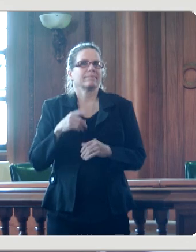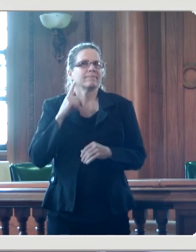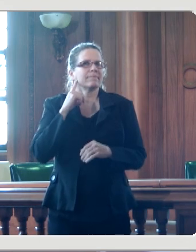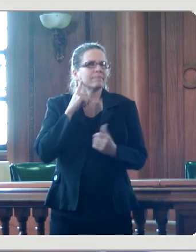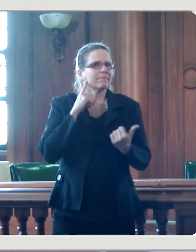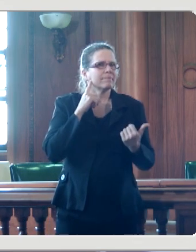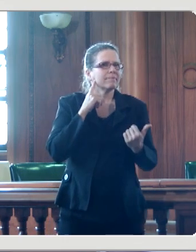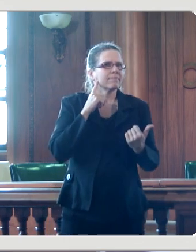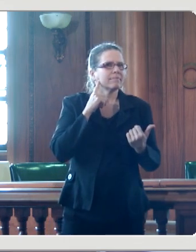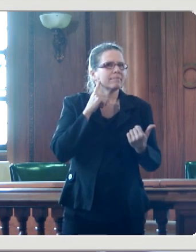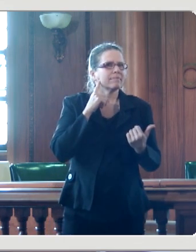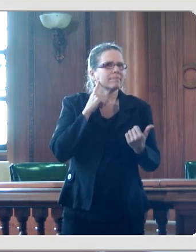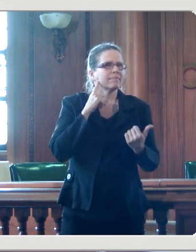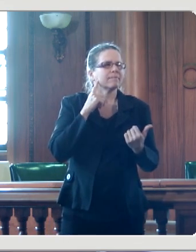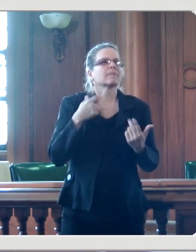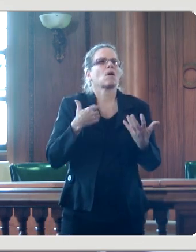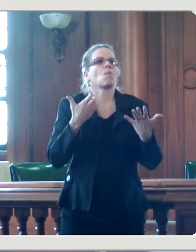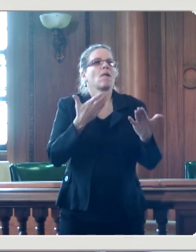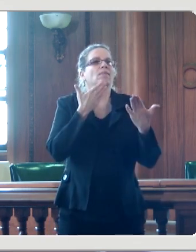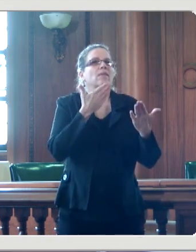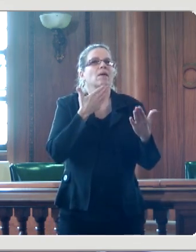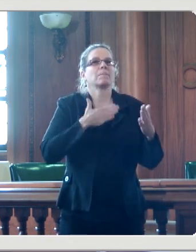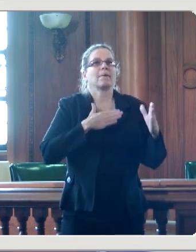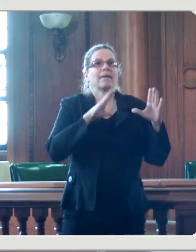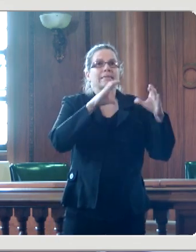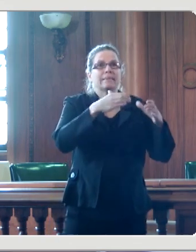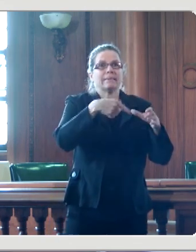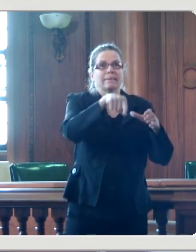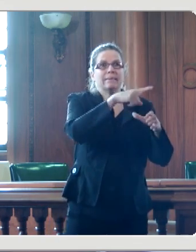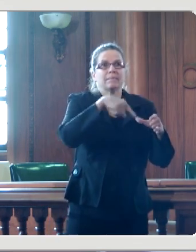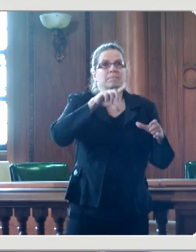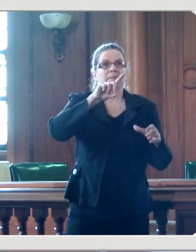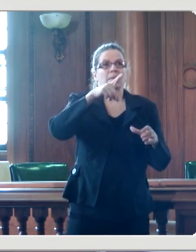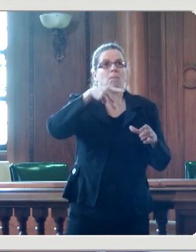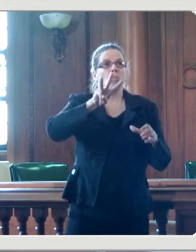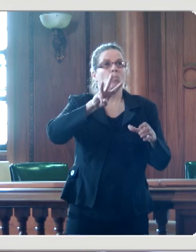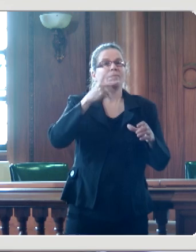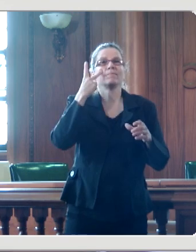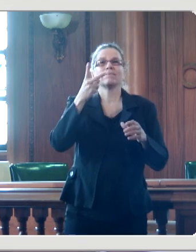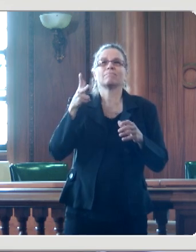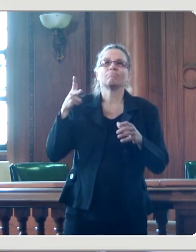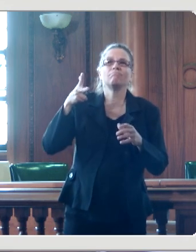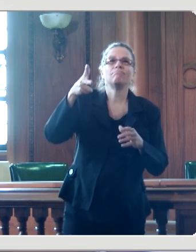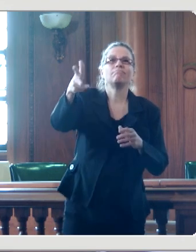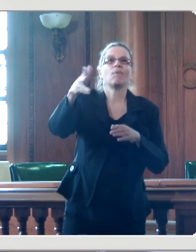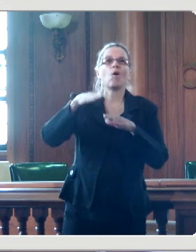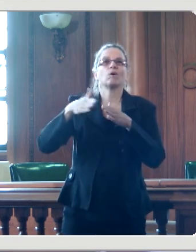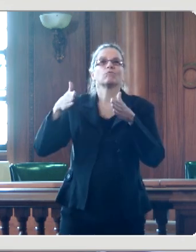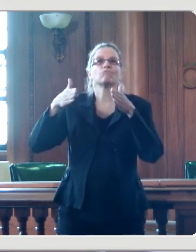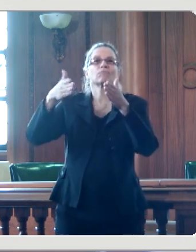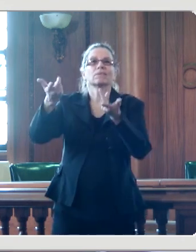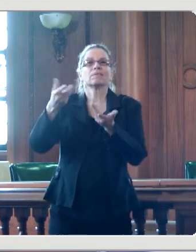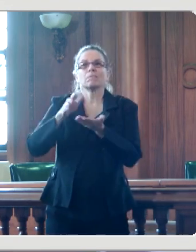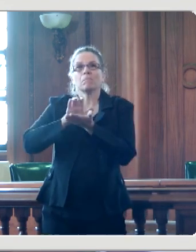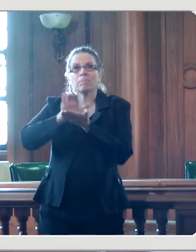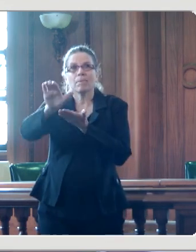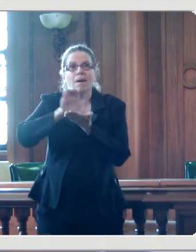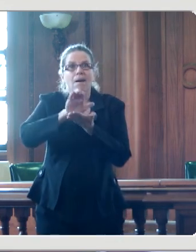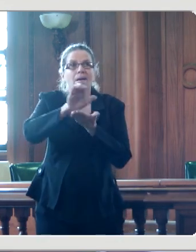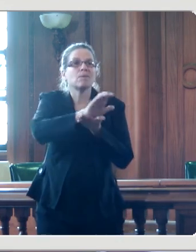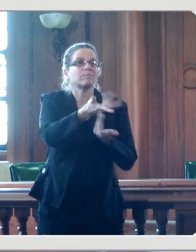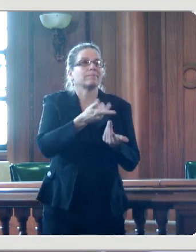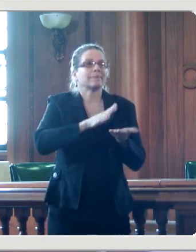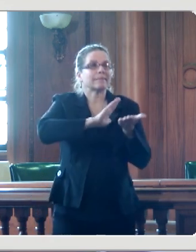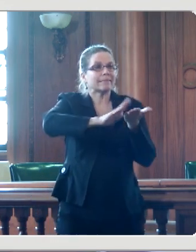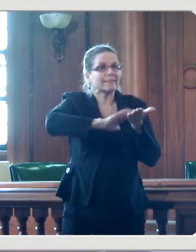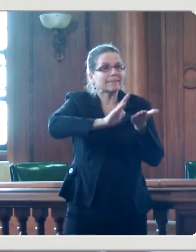at DPW on the streets. They're out there day in and day out, whether plowing the streets, treating the streets, picking up the trash, picking up your